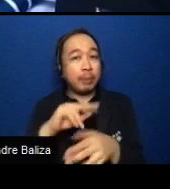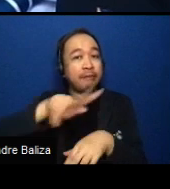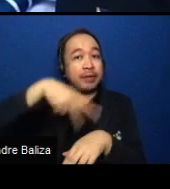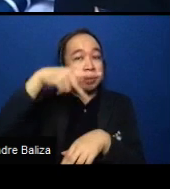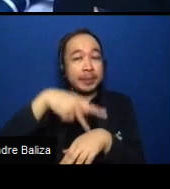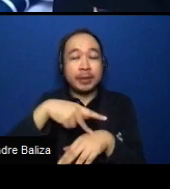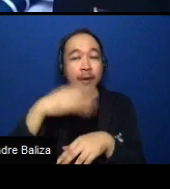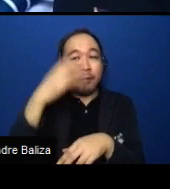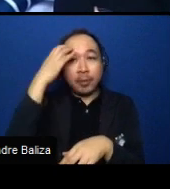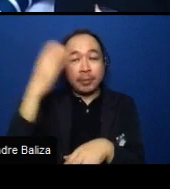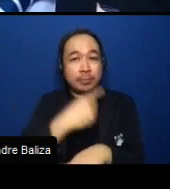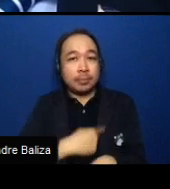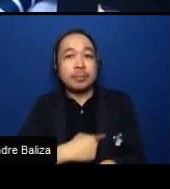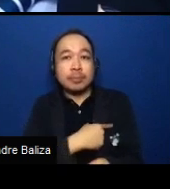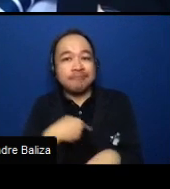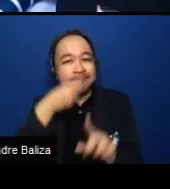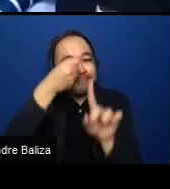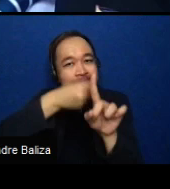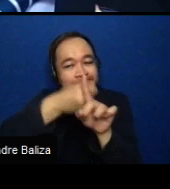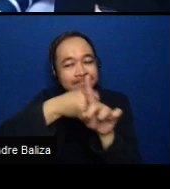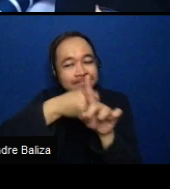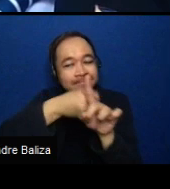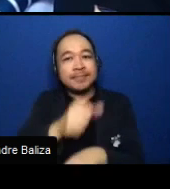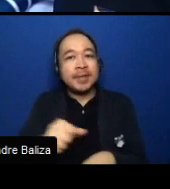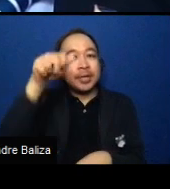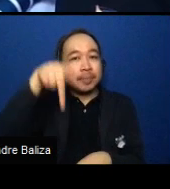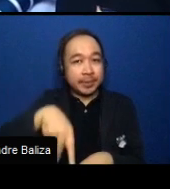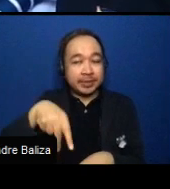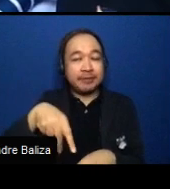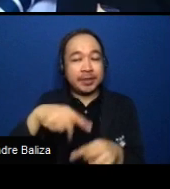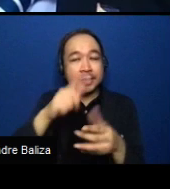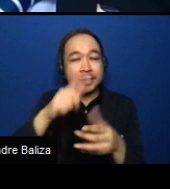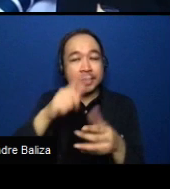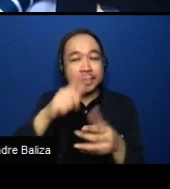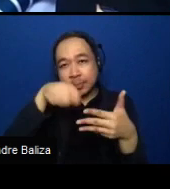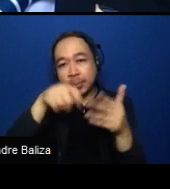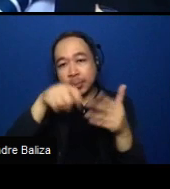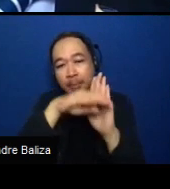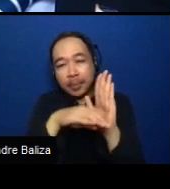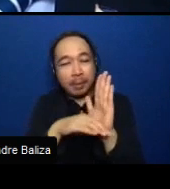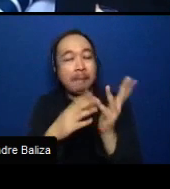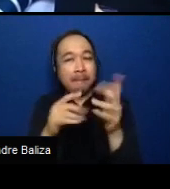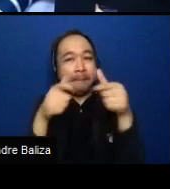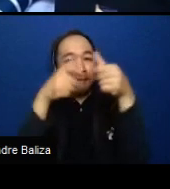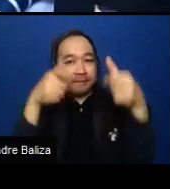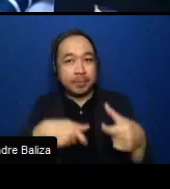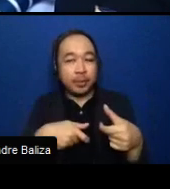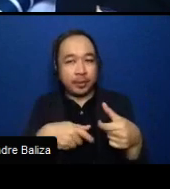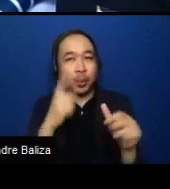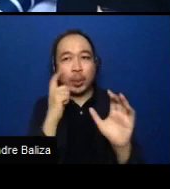is committed to champion the Asia-Pacific Indicator Framework. We all recognize the impact